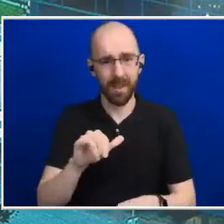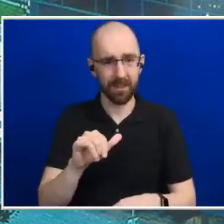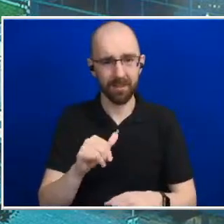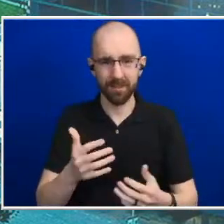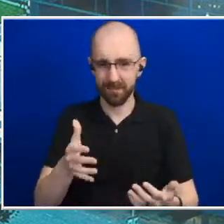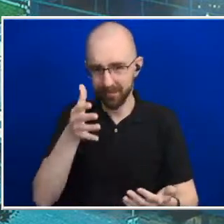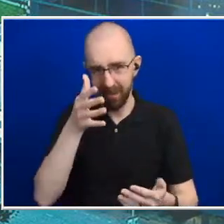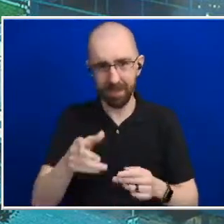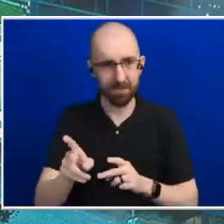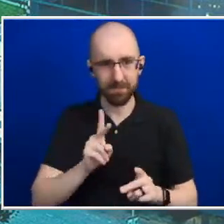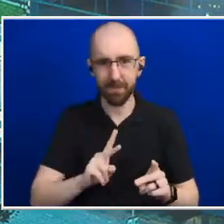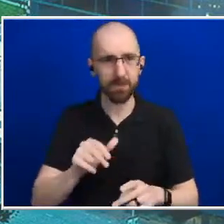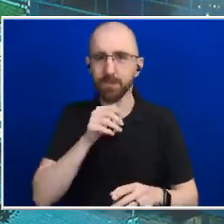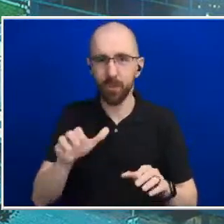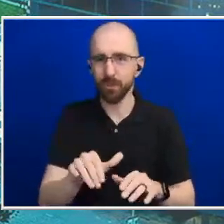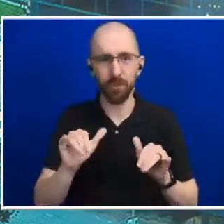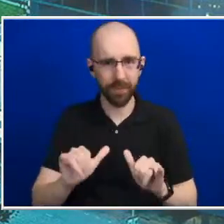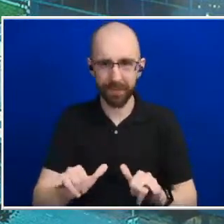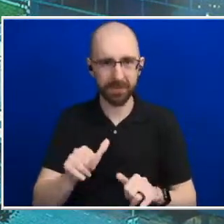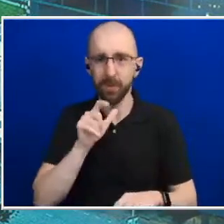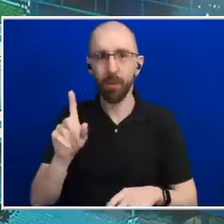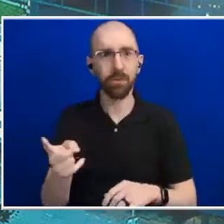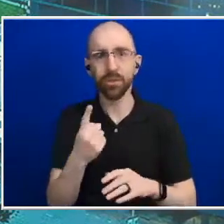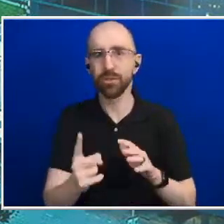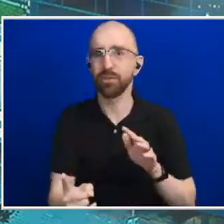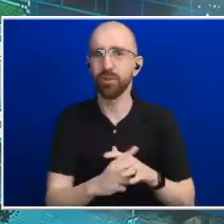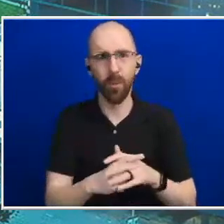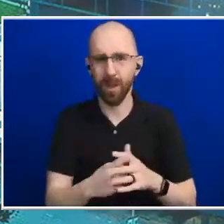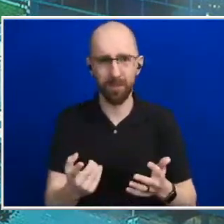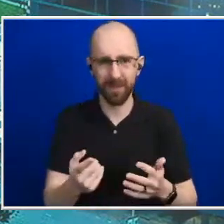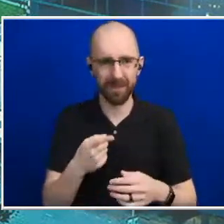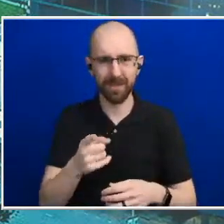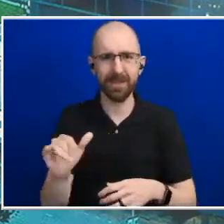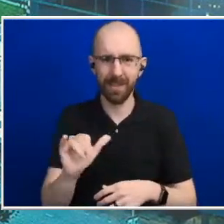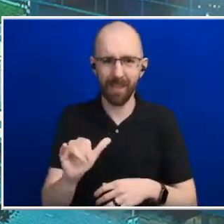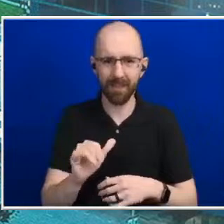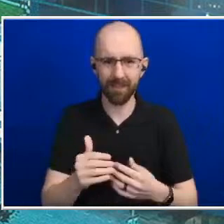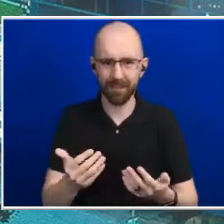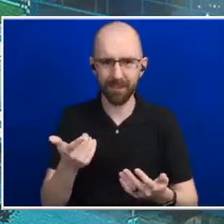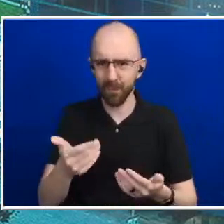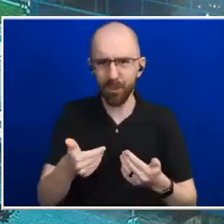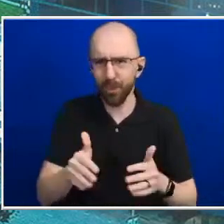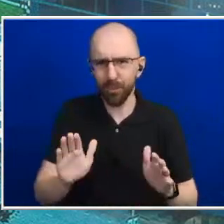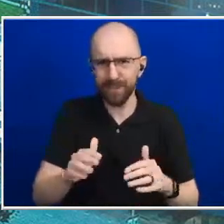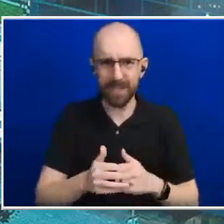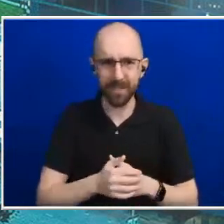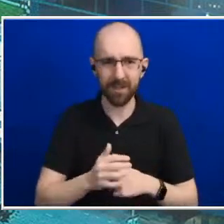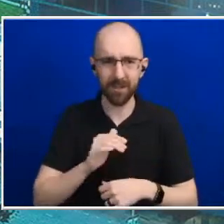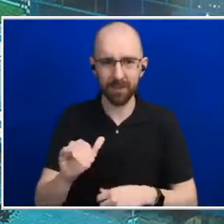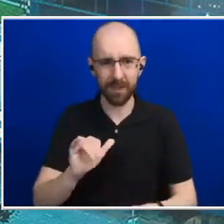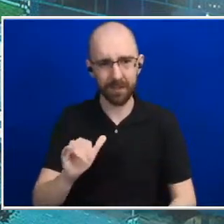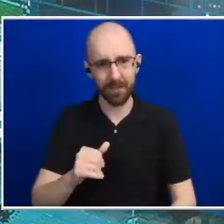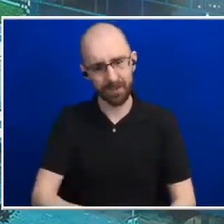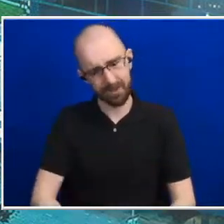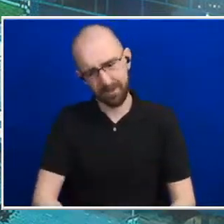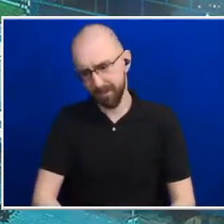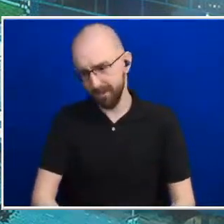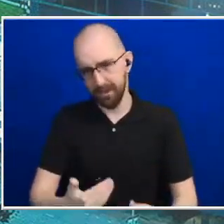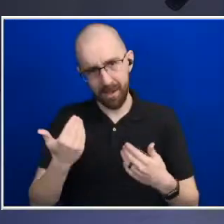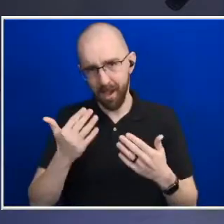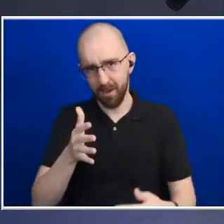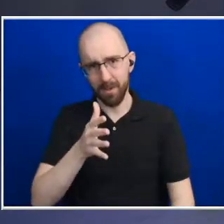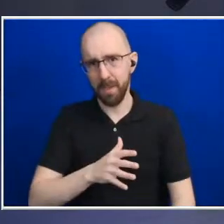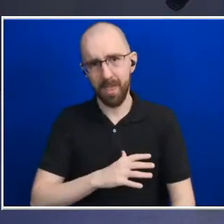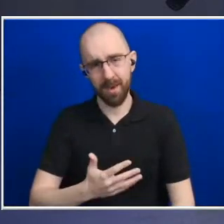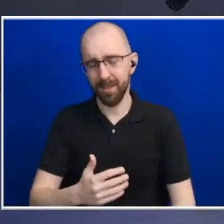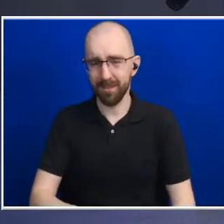do this. They don't just show up. And he's like, what are you losing? And I'm like, I don't know, man. No, this really was played